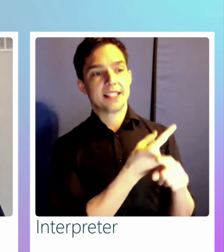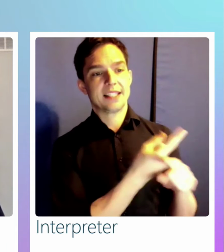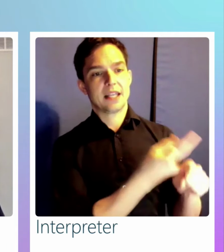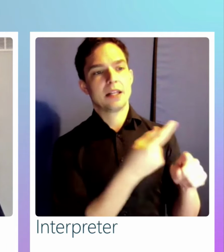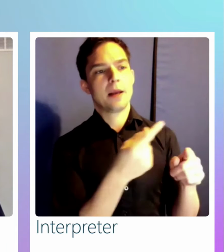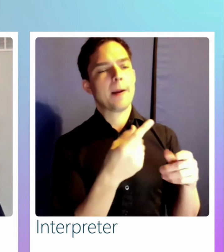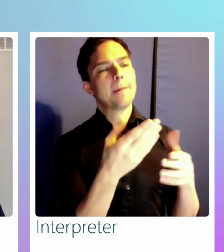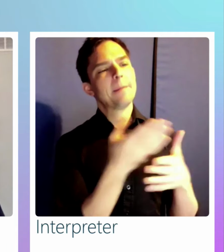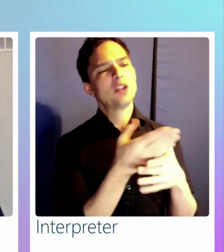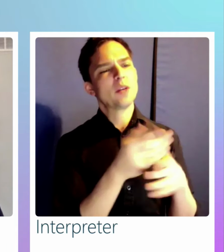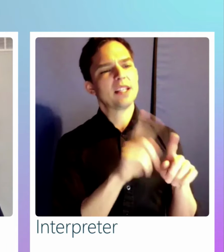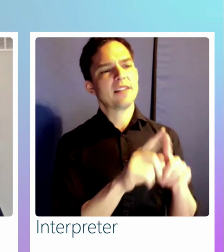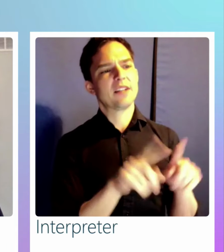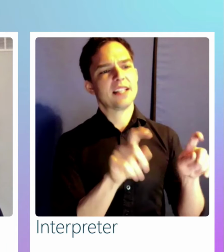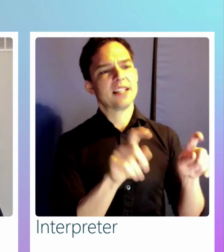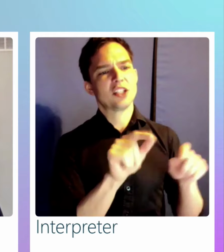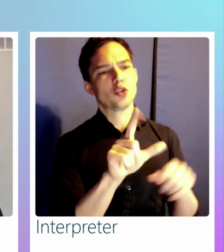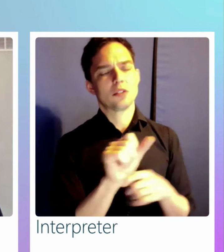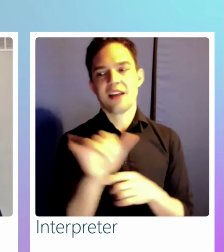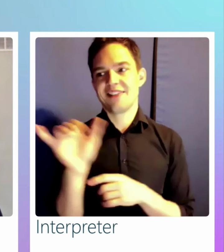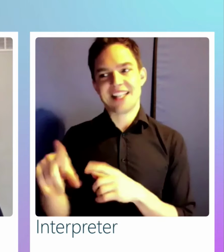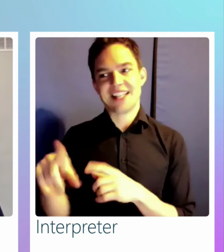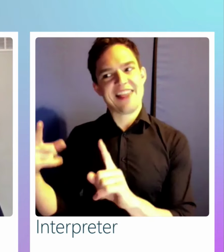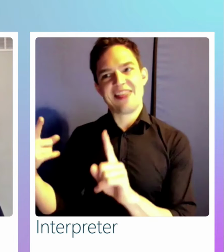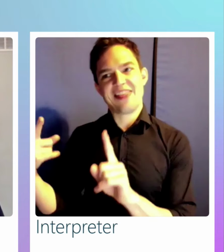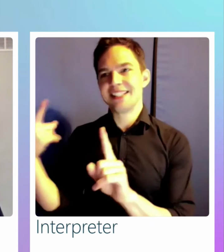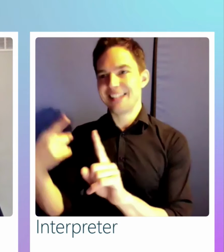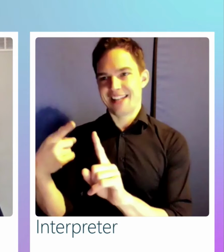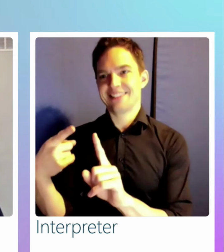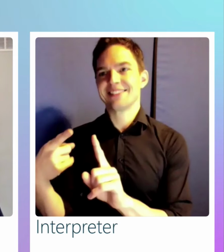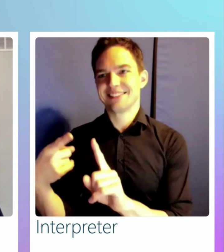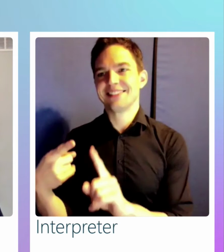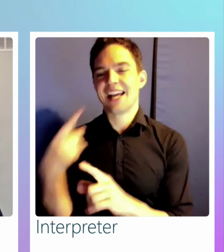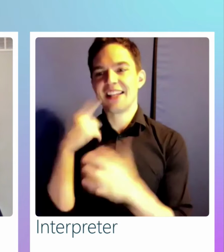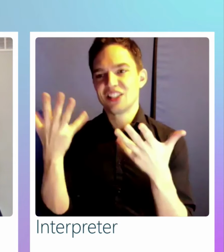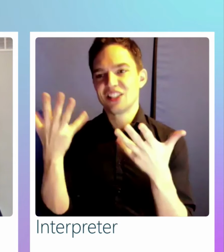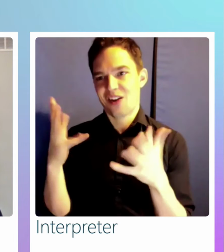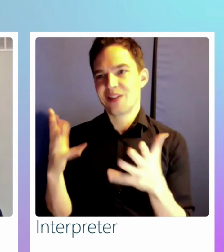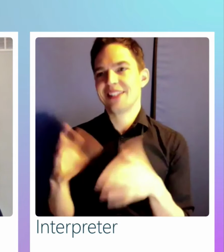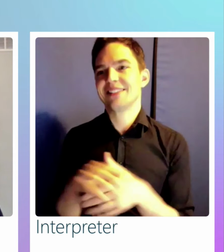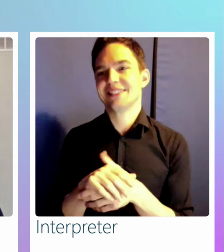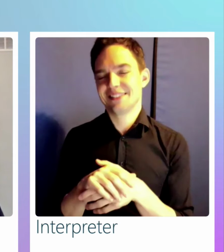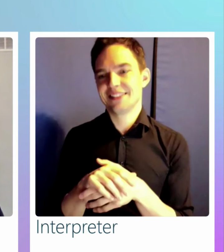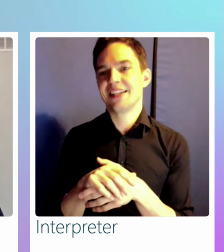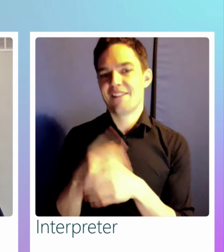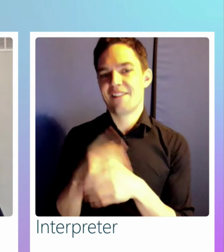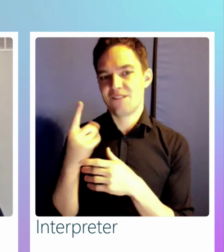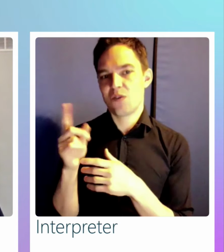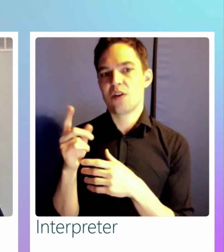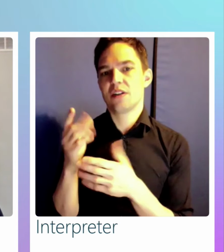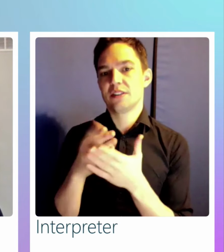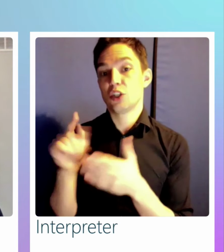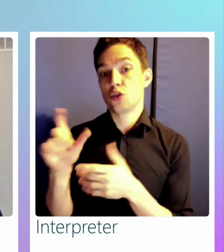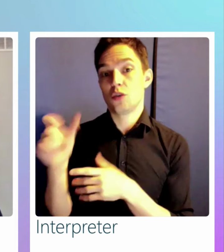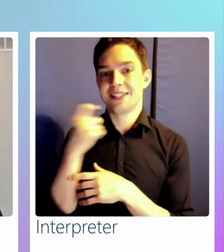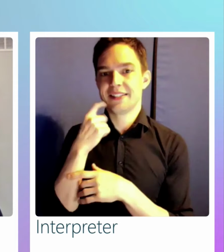tools? That is absolutely the intent, and I think it already has. For the tools that I've